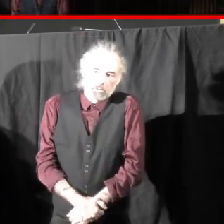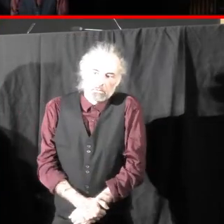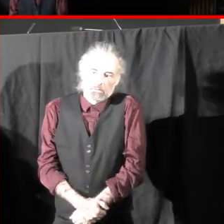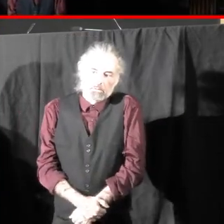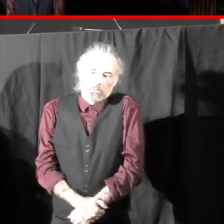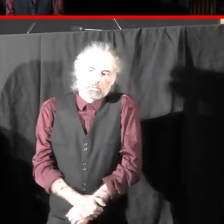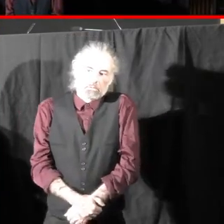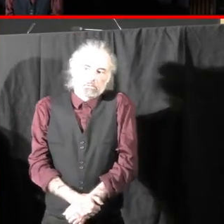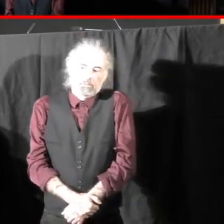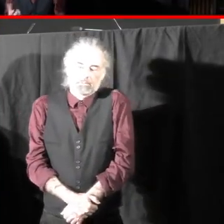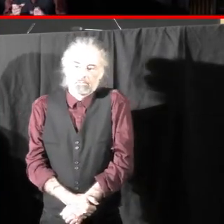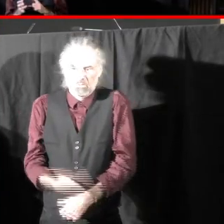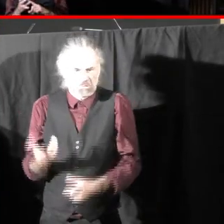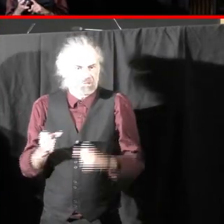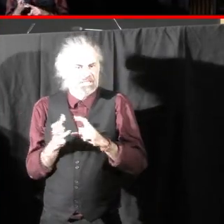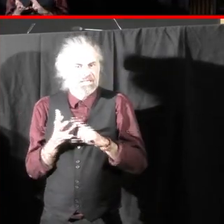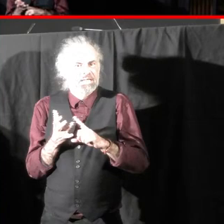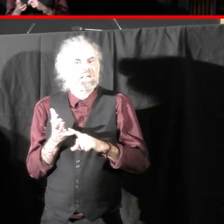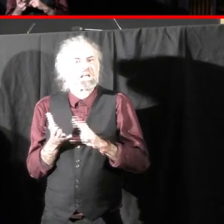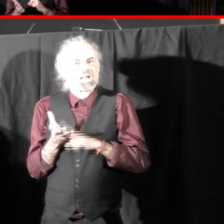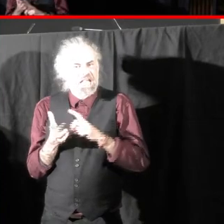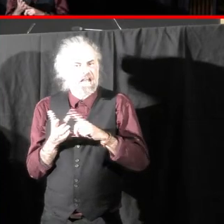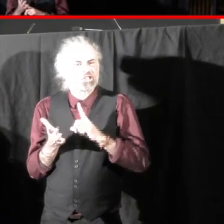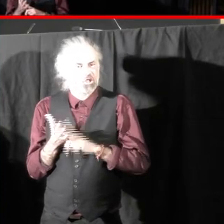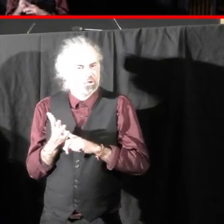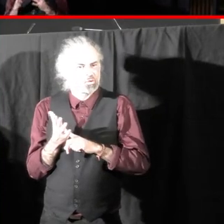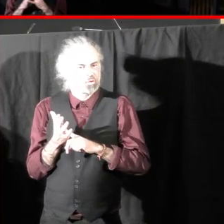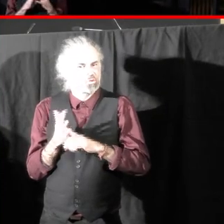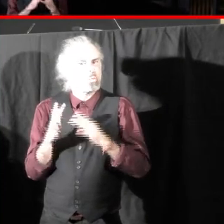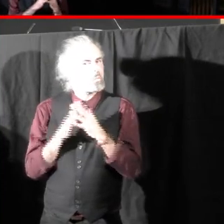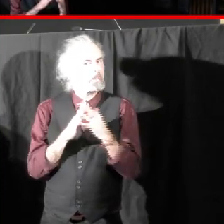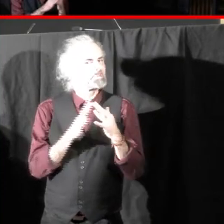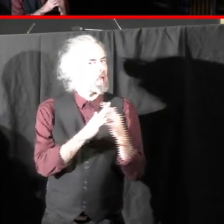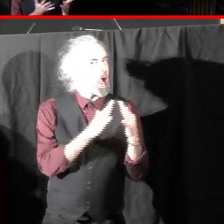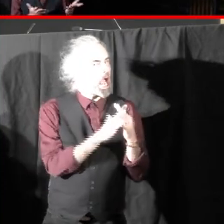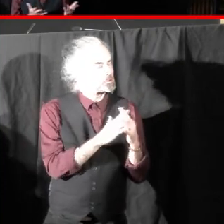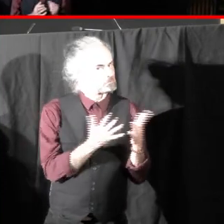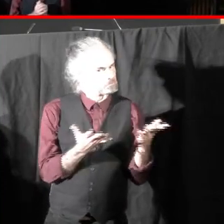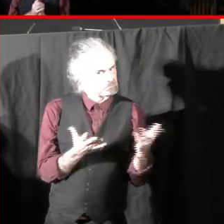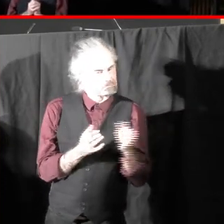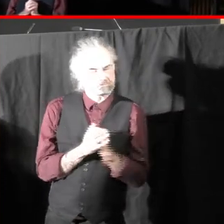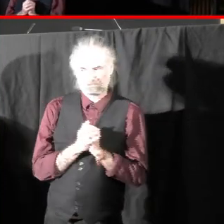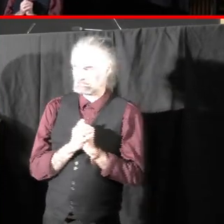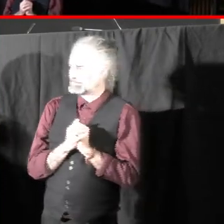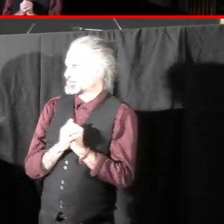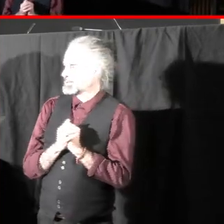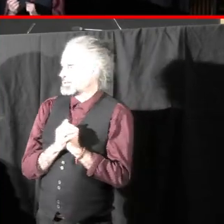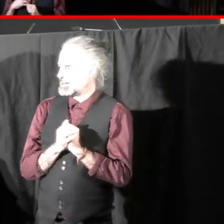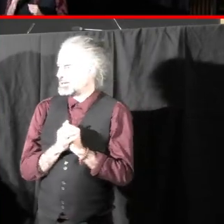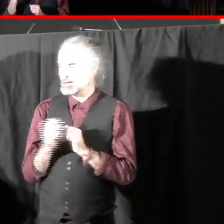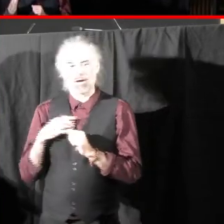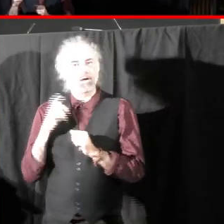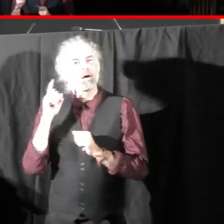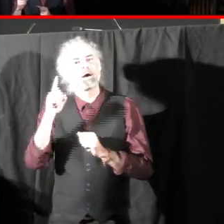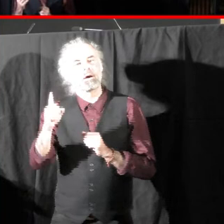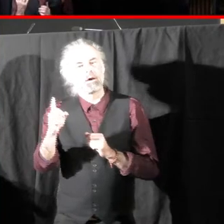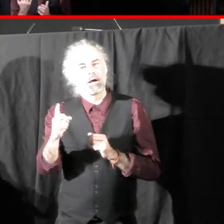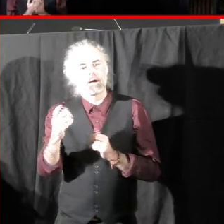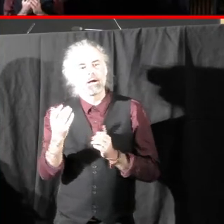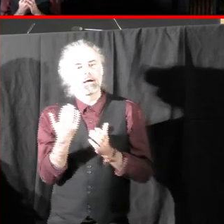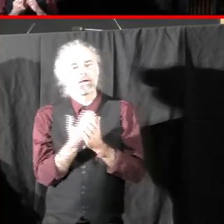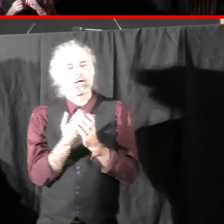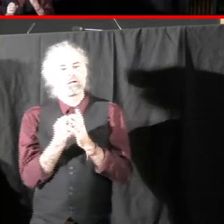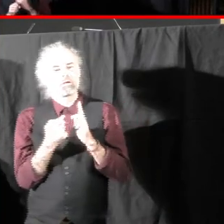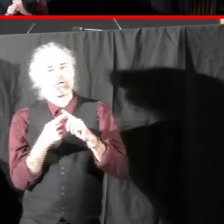Mm-hmm. Why not the council website, mate? The council website? No, it'll go to the, say, for example, the Therapeutic